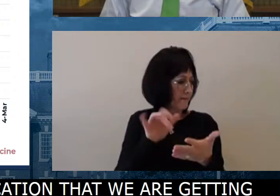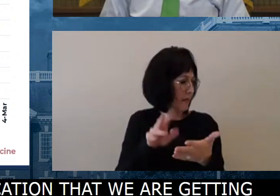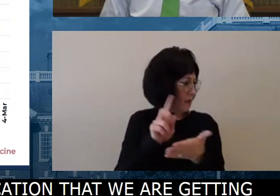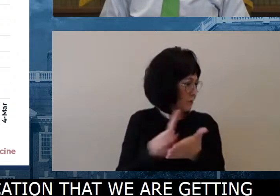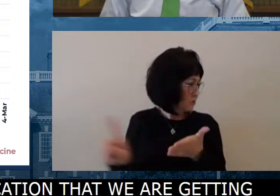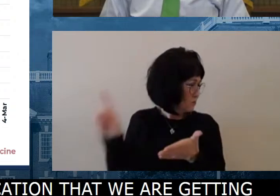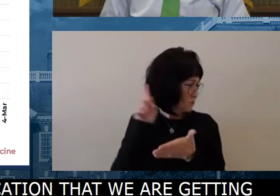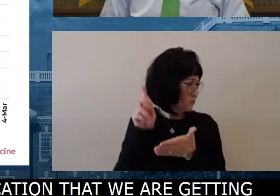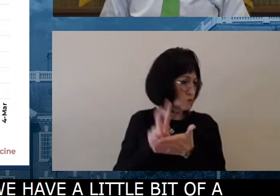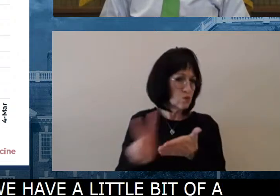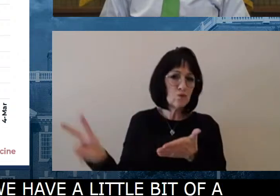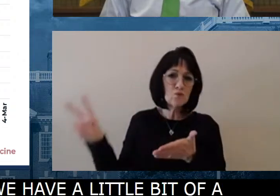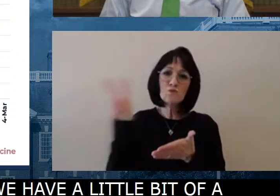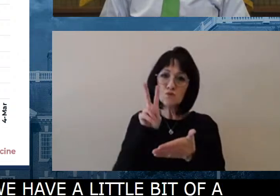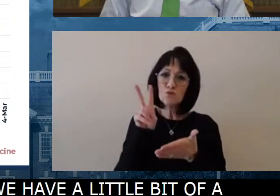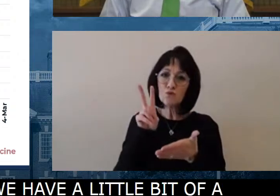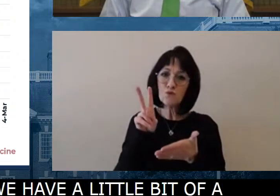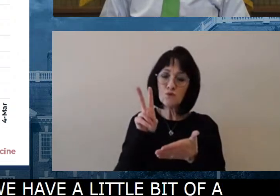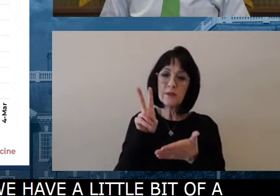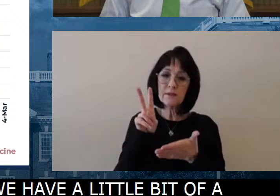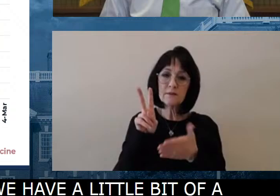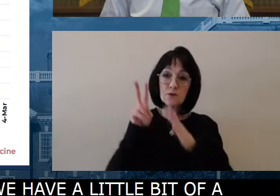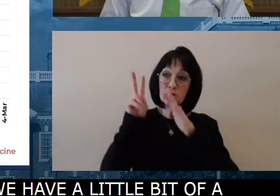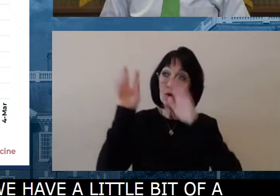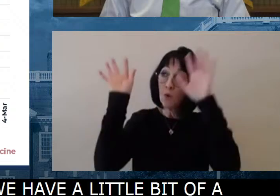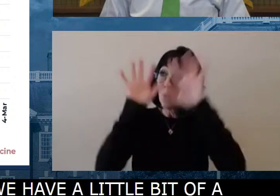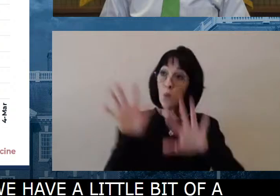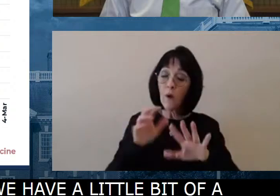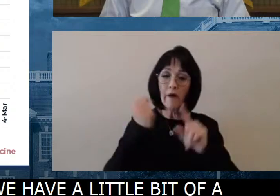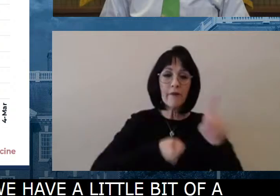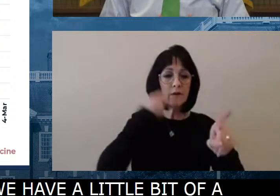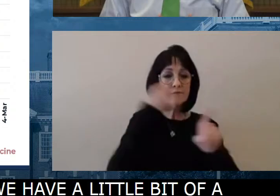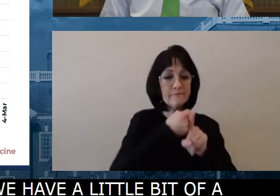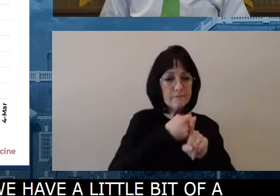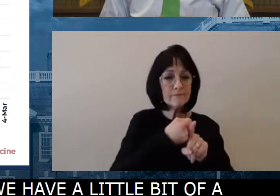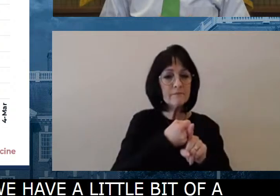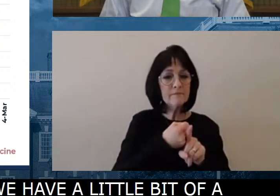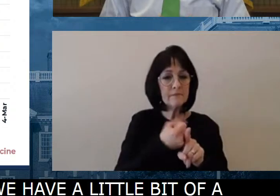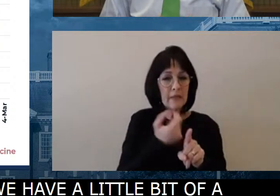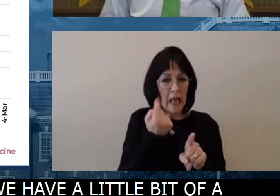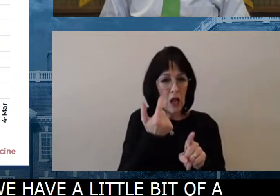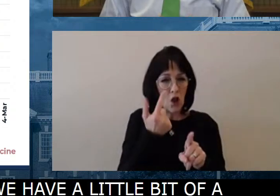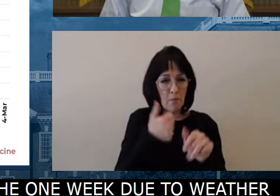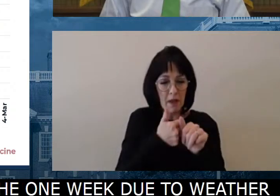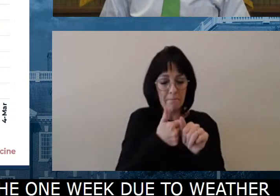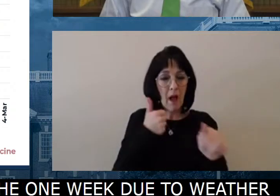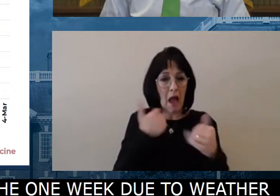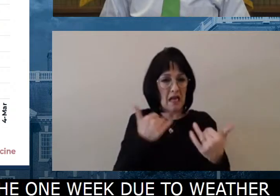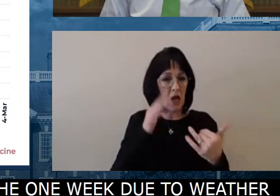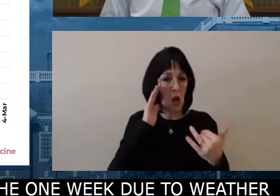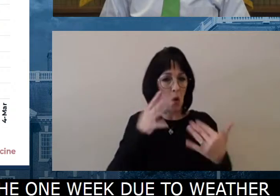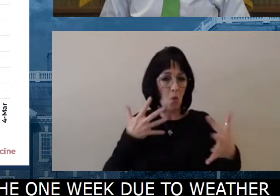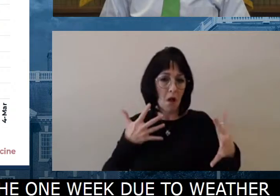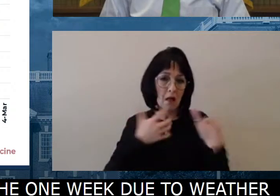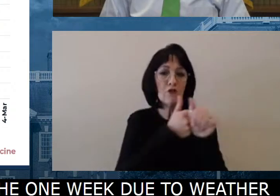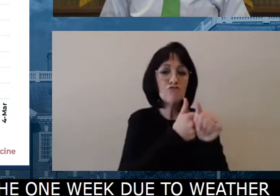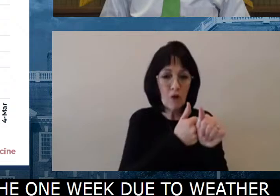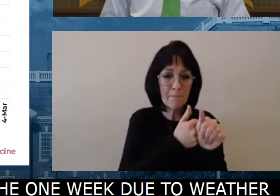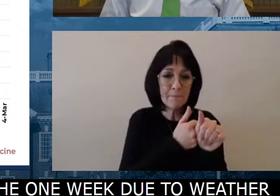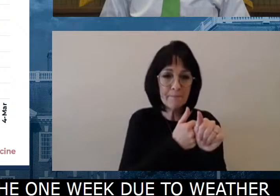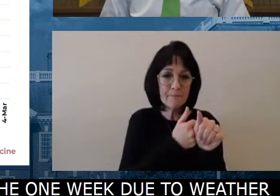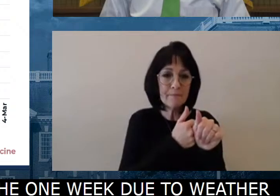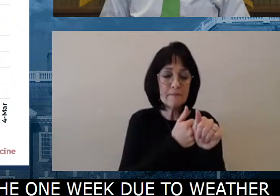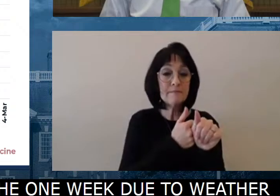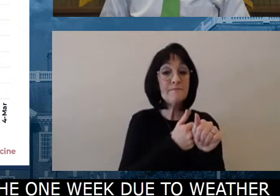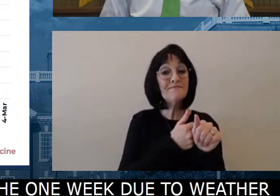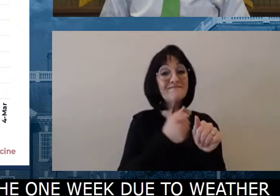deliveries, but we've got the capacity to move those vaccines out as well. You can see all the areas of focus with essential worker